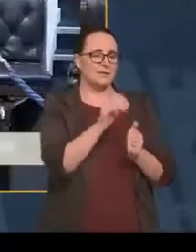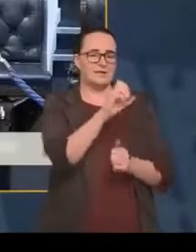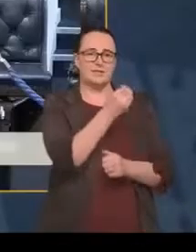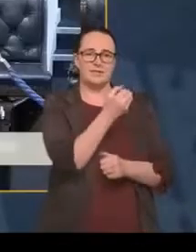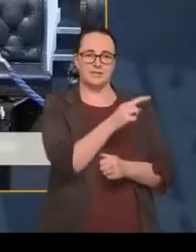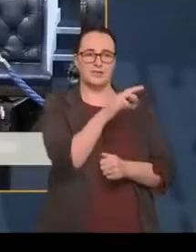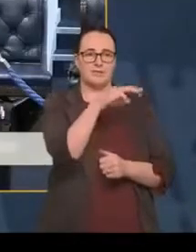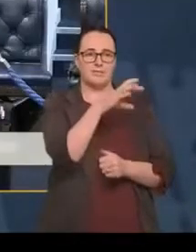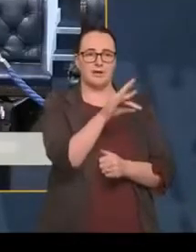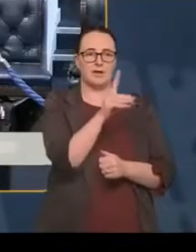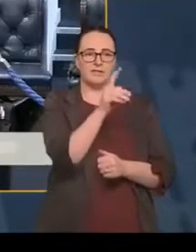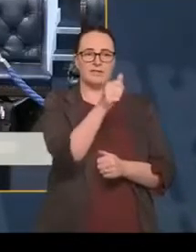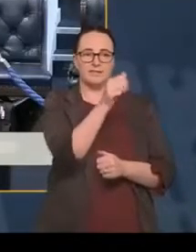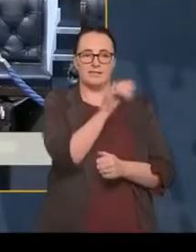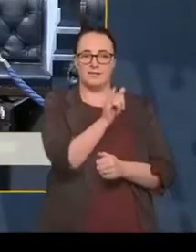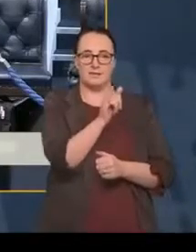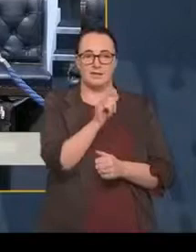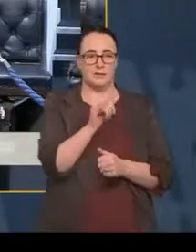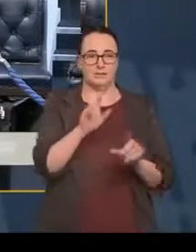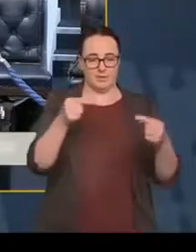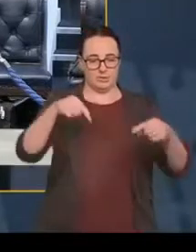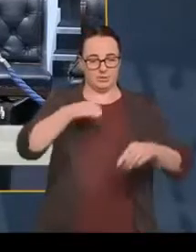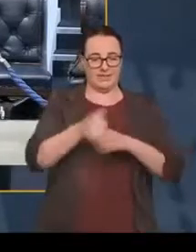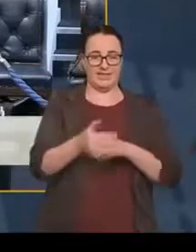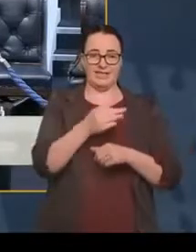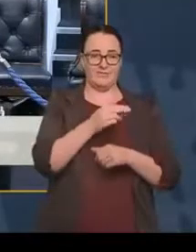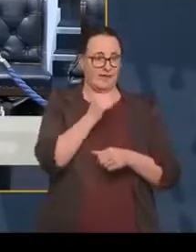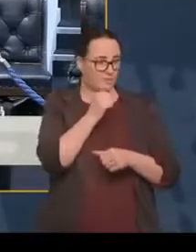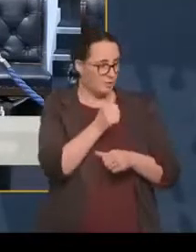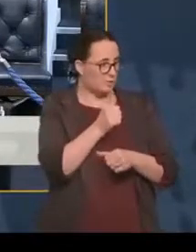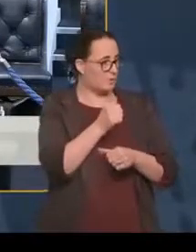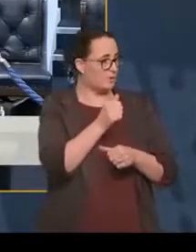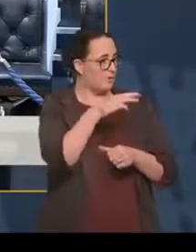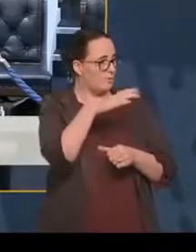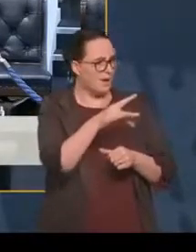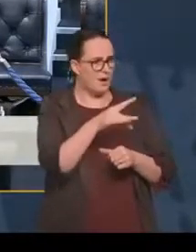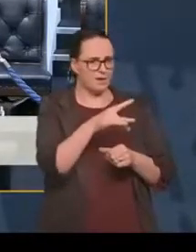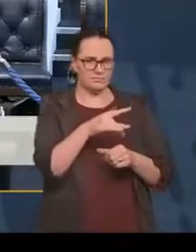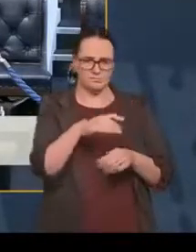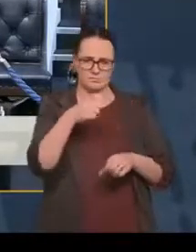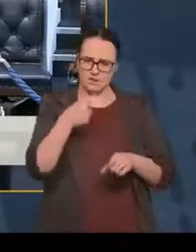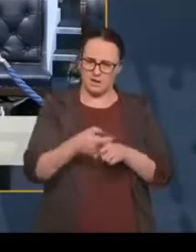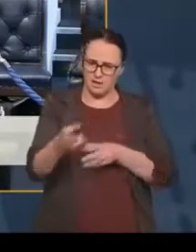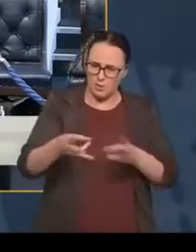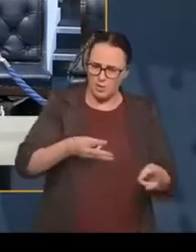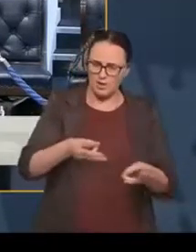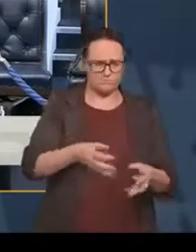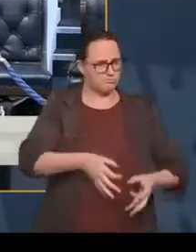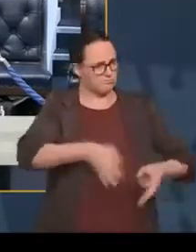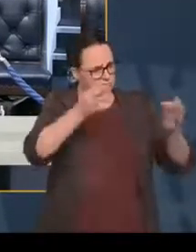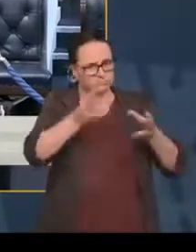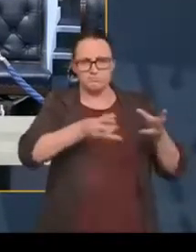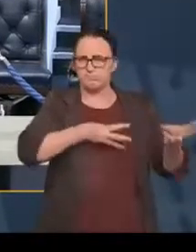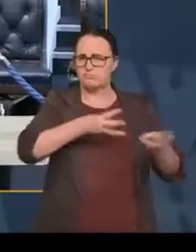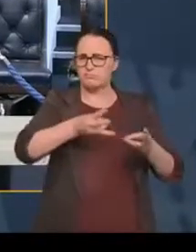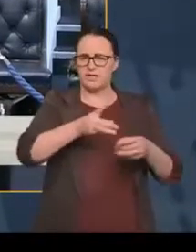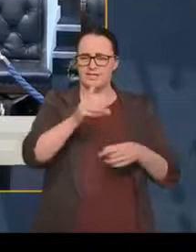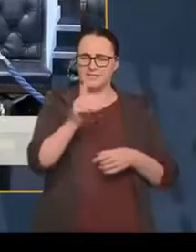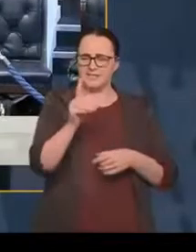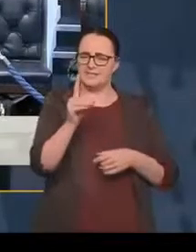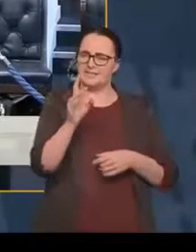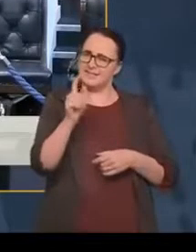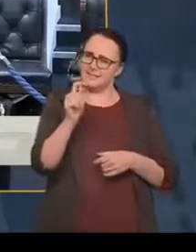colleague, Senator Mark Daly. None of us would be here today if it was not for Mark's tenacity and great work. And as